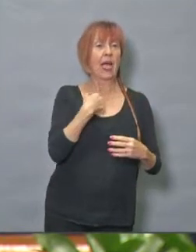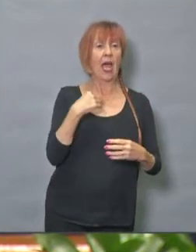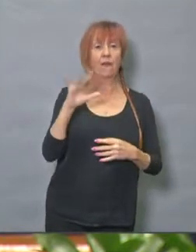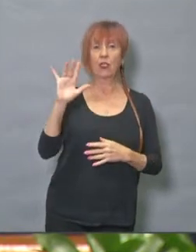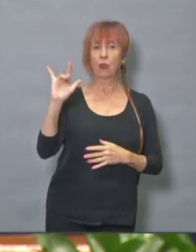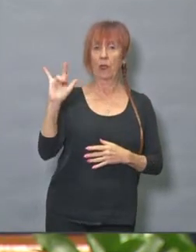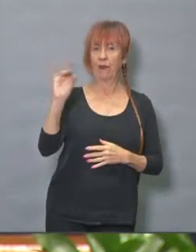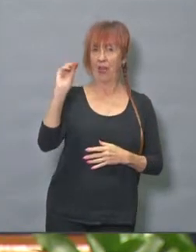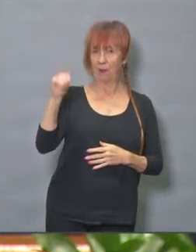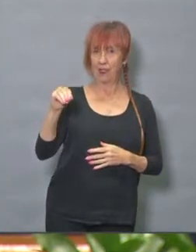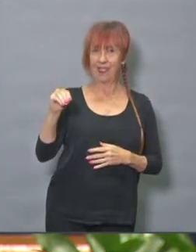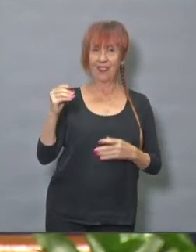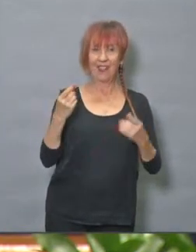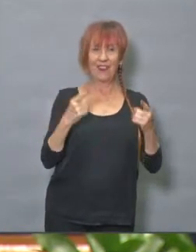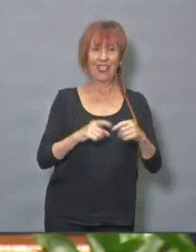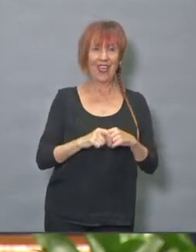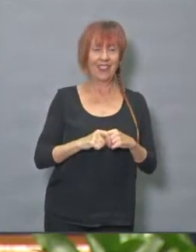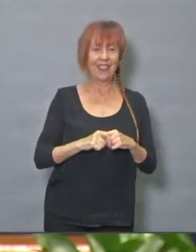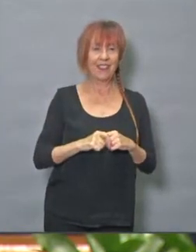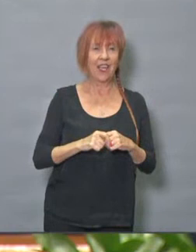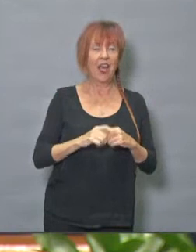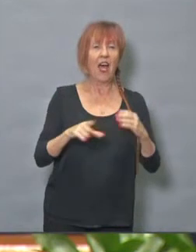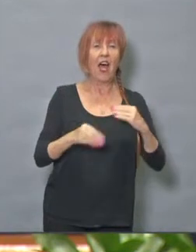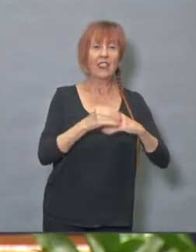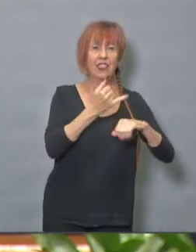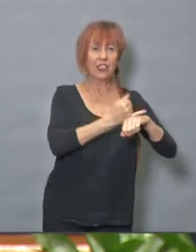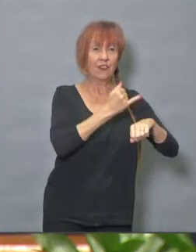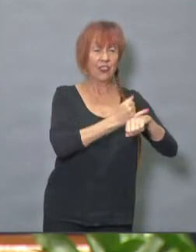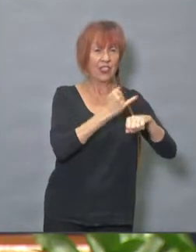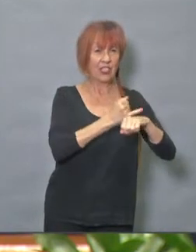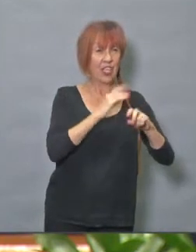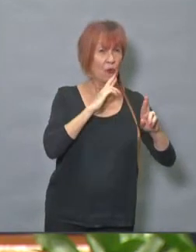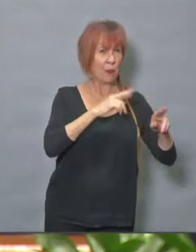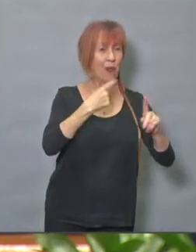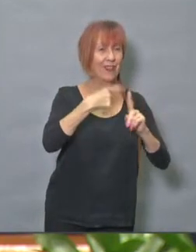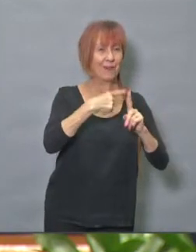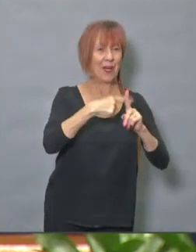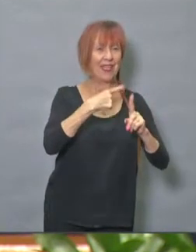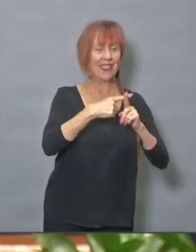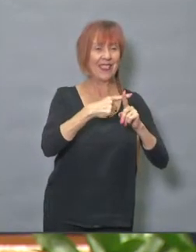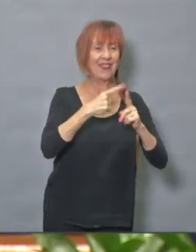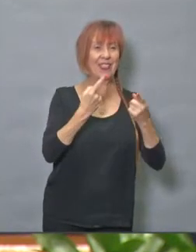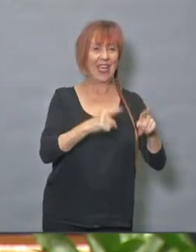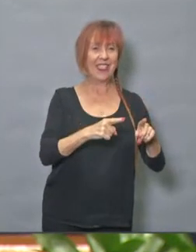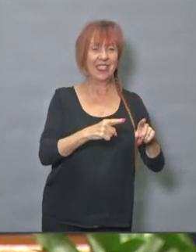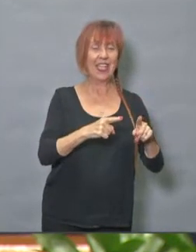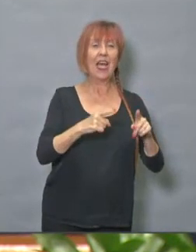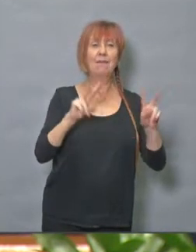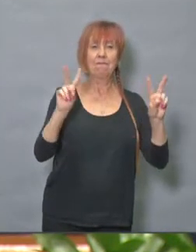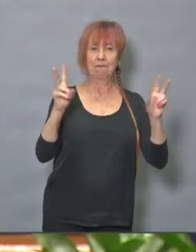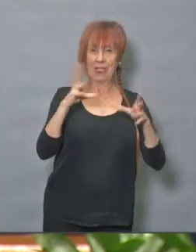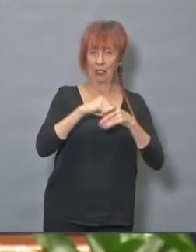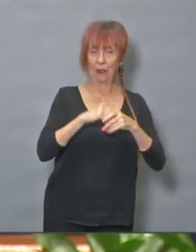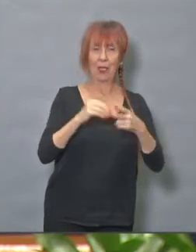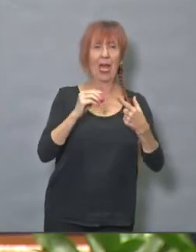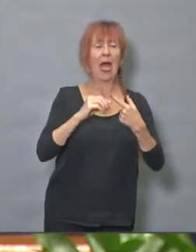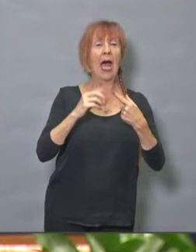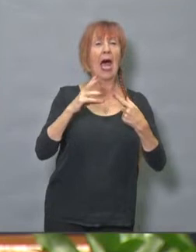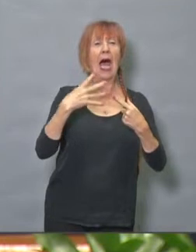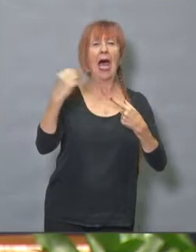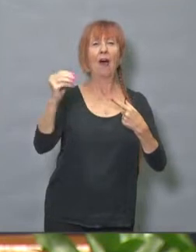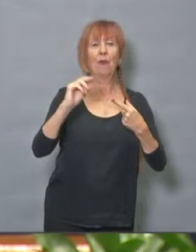25% of the cases. Additional facilities that reported positive cases included outpatient facilities,